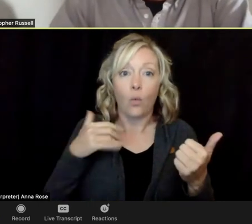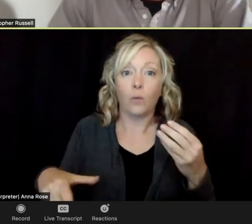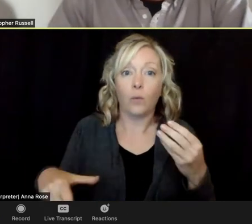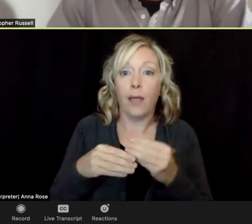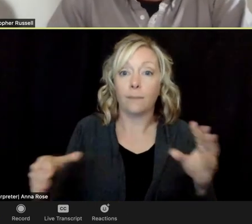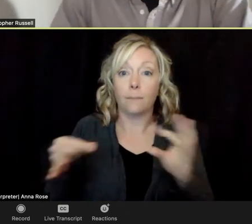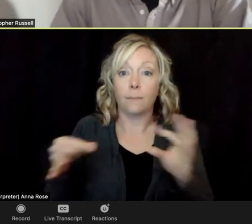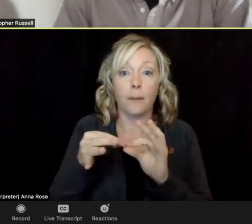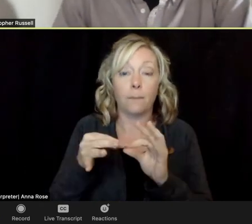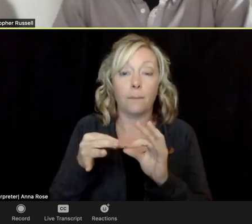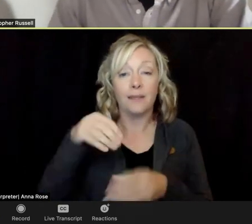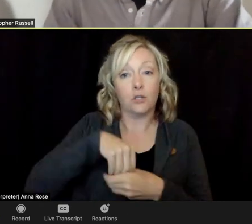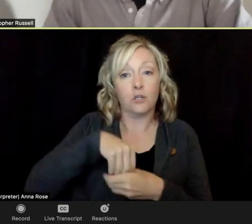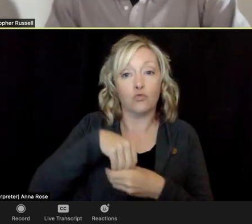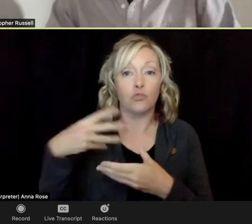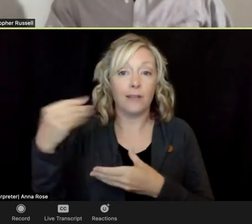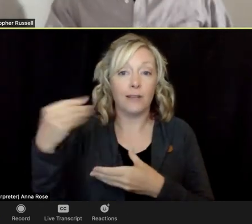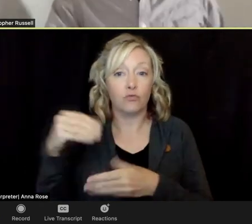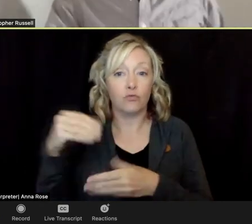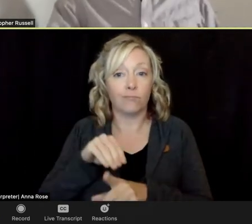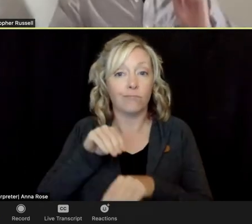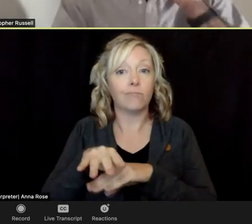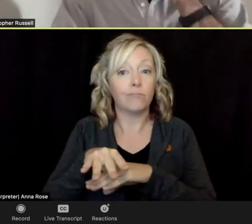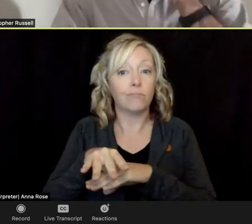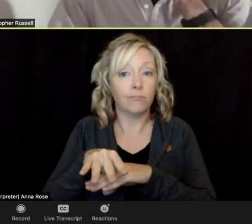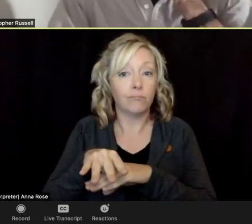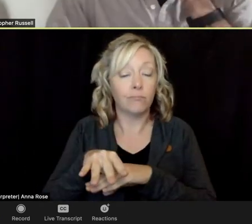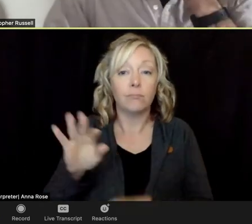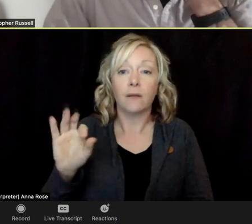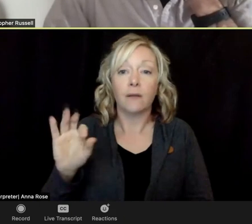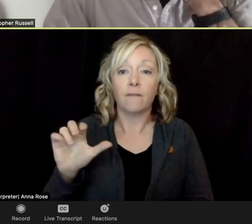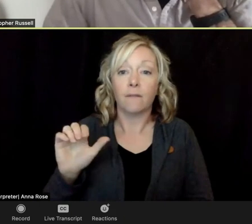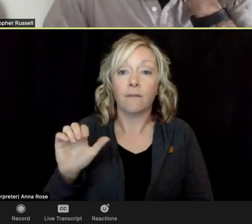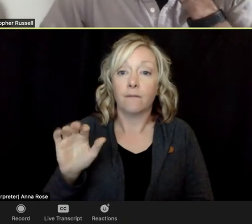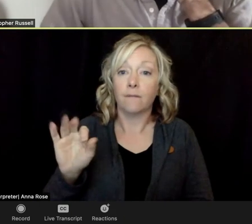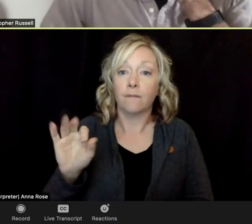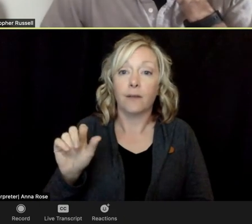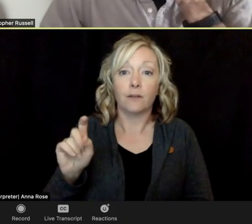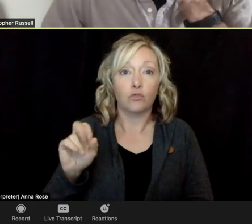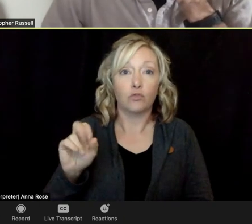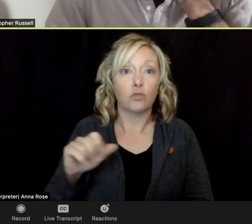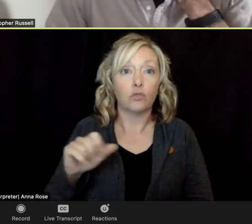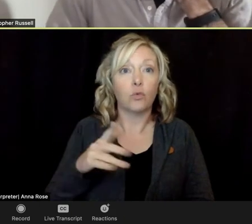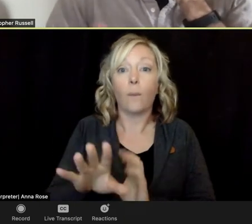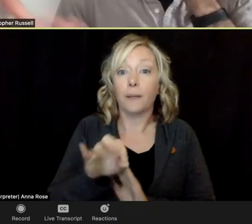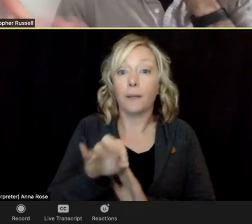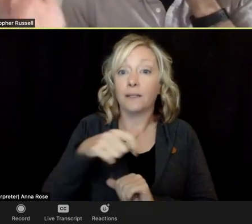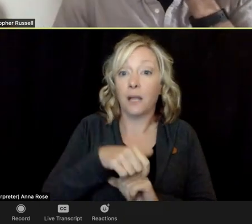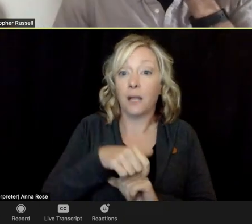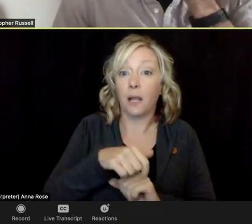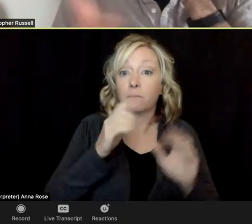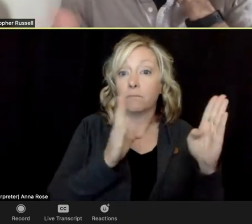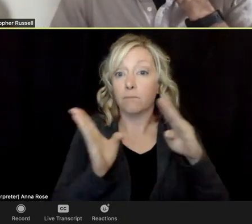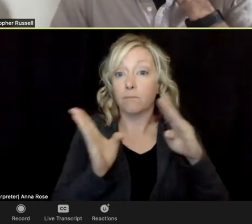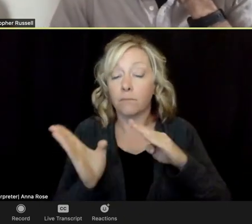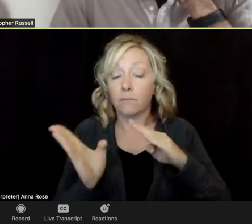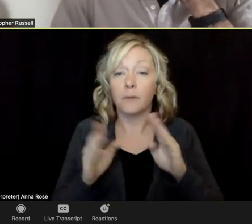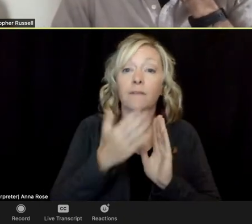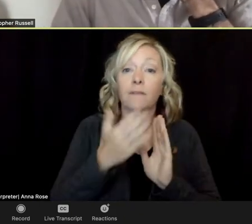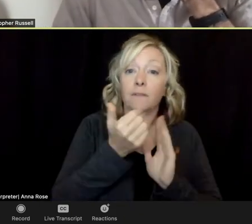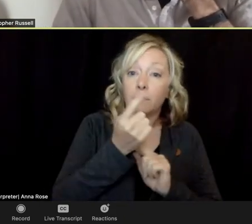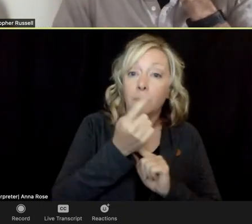the internal and external factors as well. So choose a time interval, it could be 15 minutes, a half